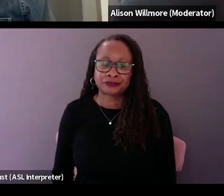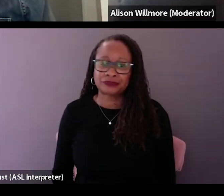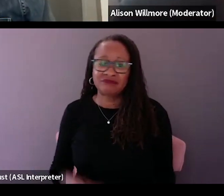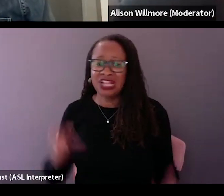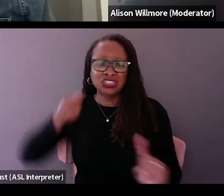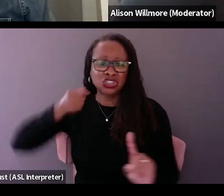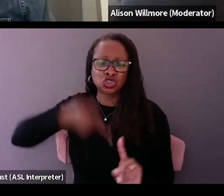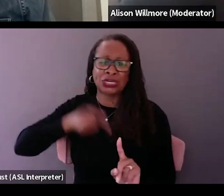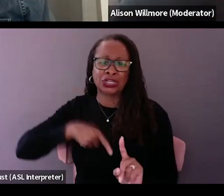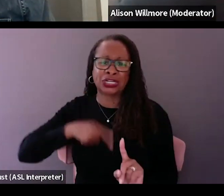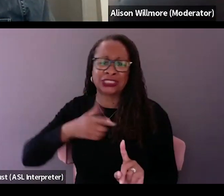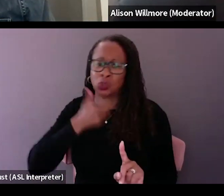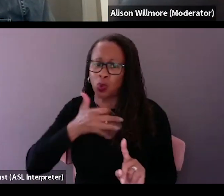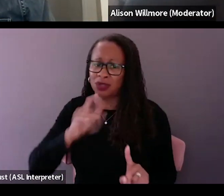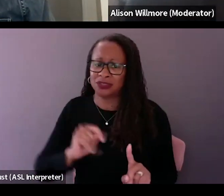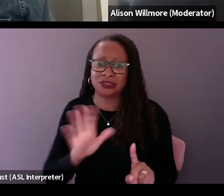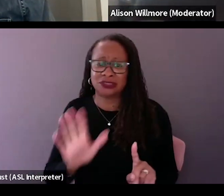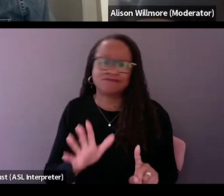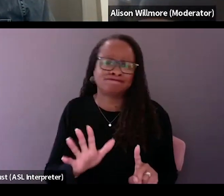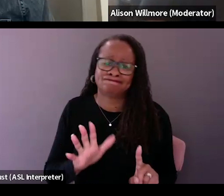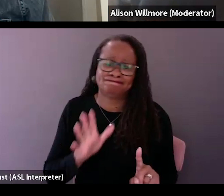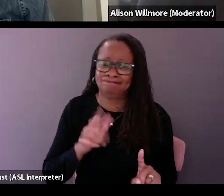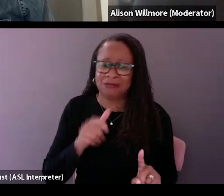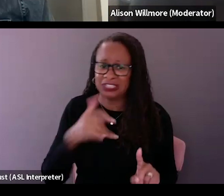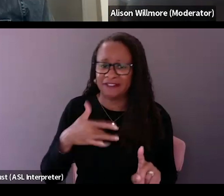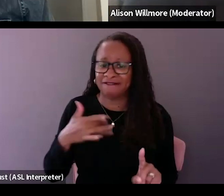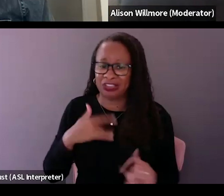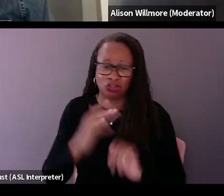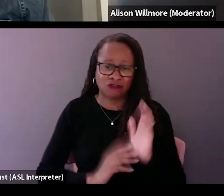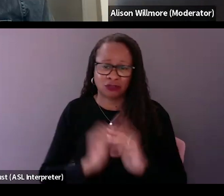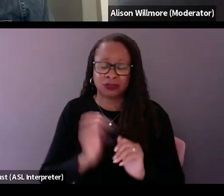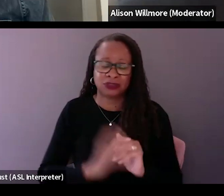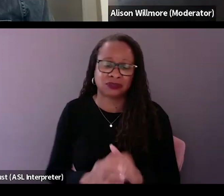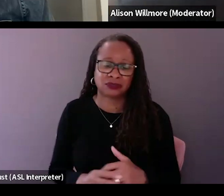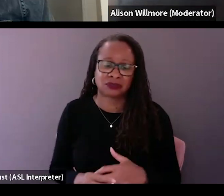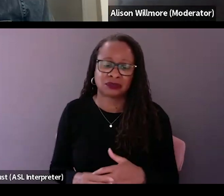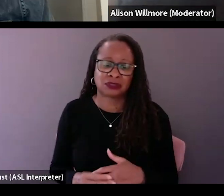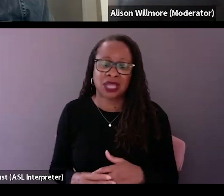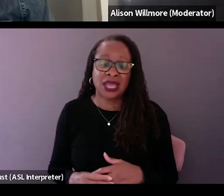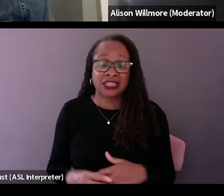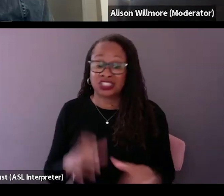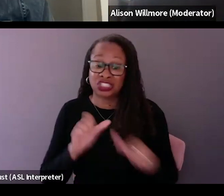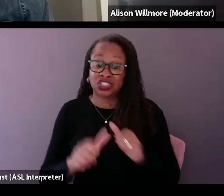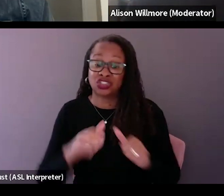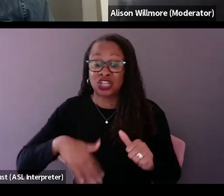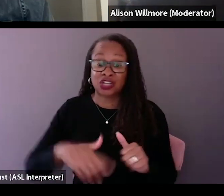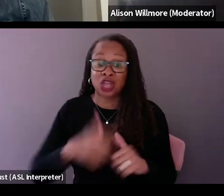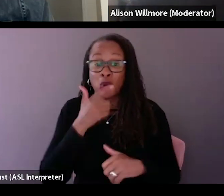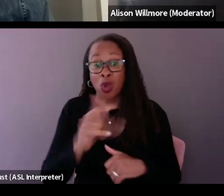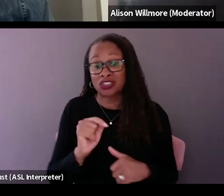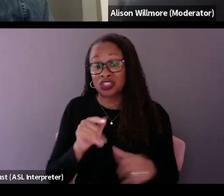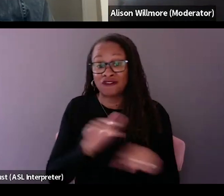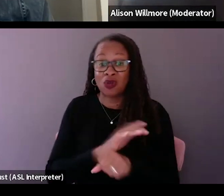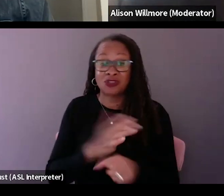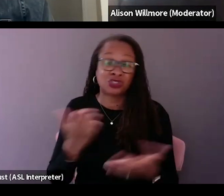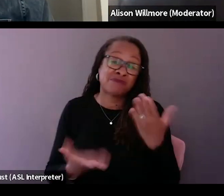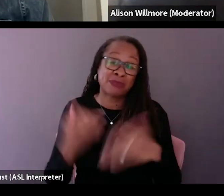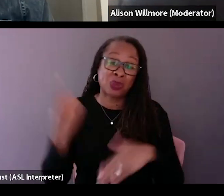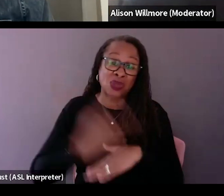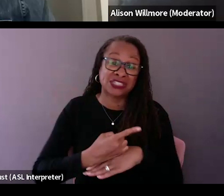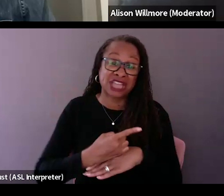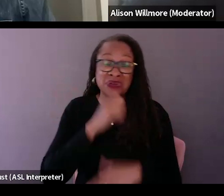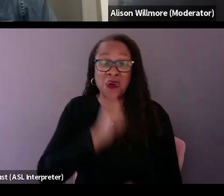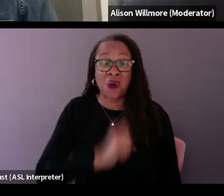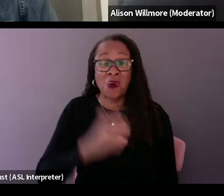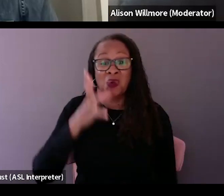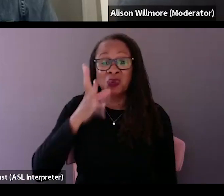really still hasn't watched it in full. She says maybe one day when she's an old lady, she'll sit down and watch it